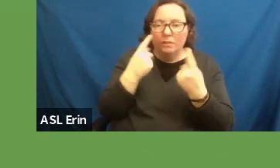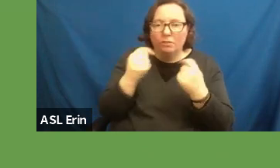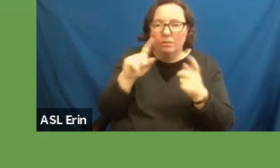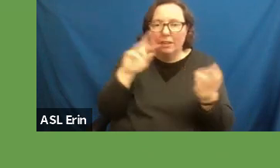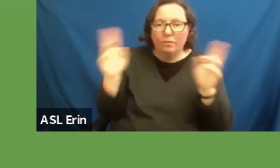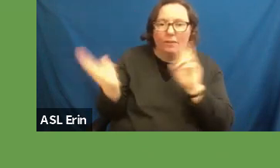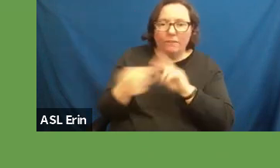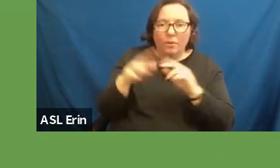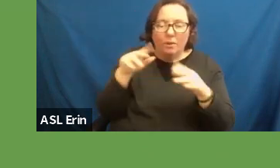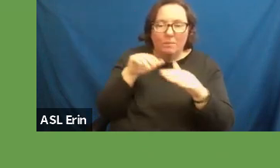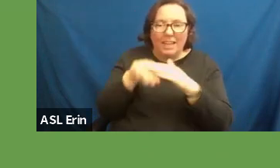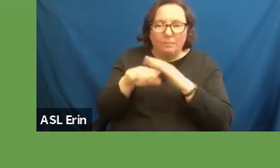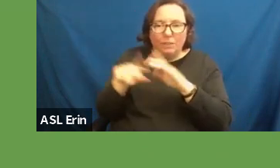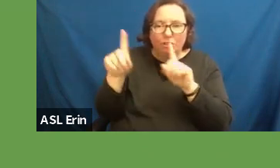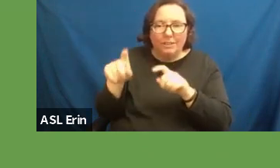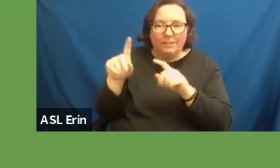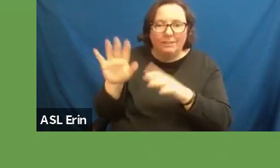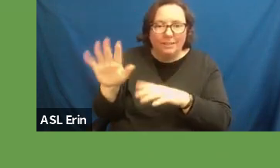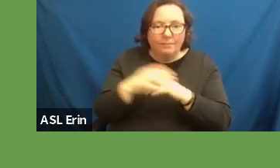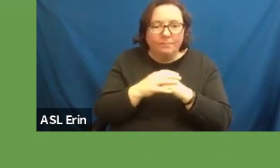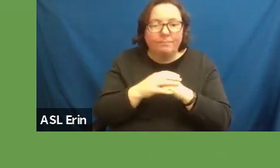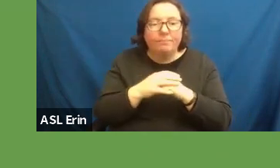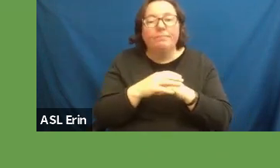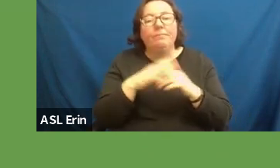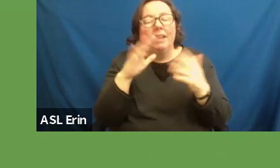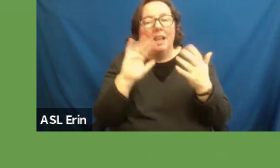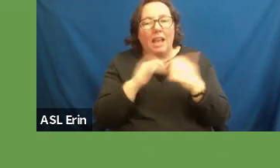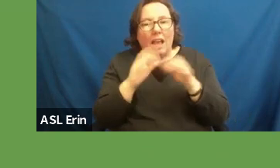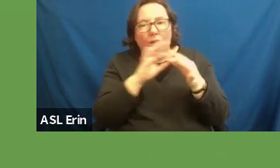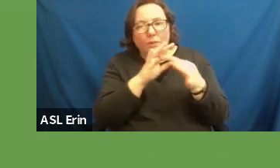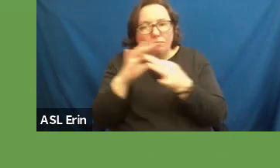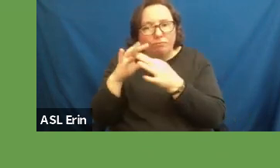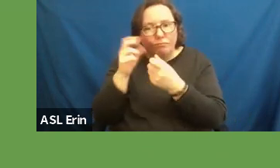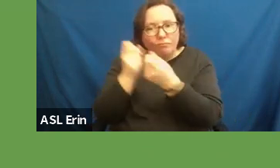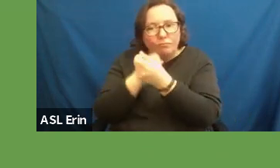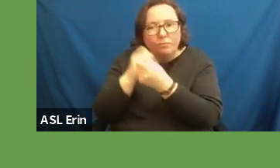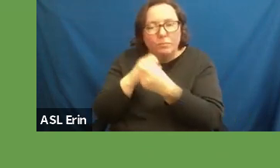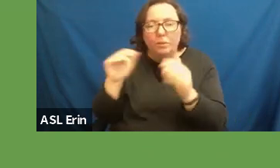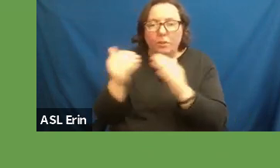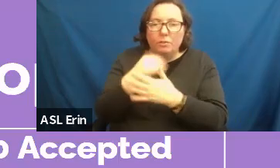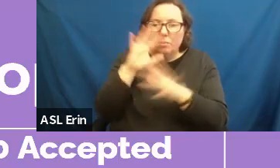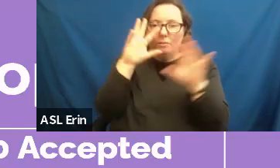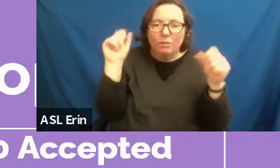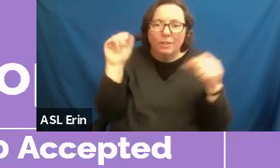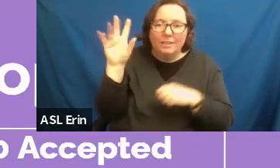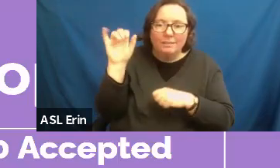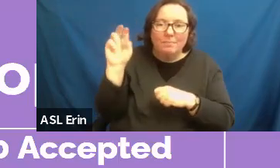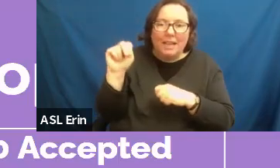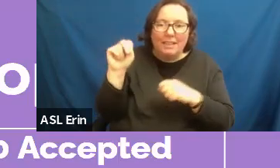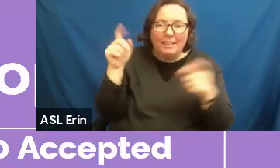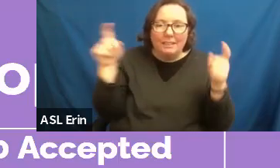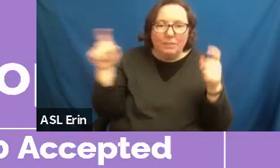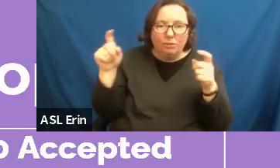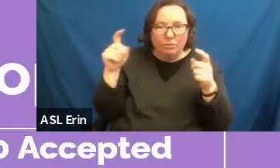particularly the role of youth and how we can form a coalition with the Biden administration. Next slide, please.